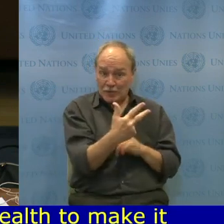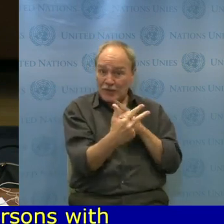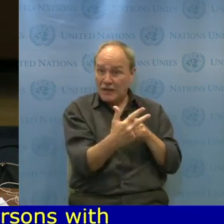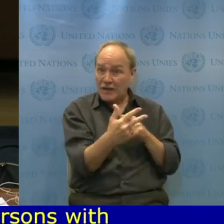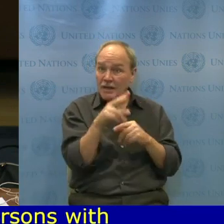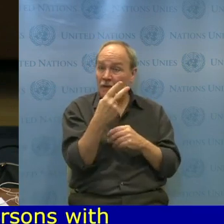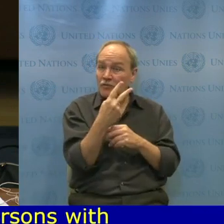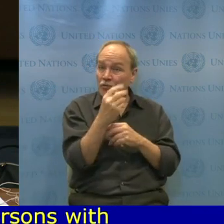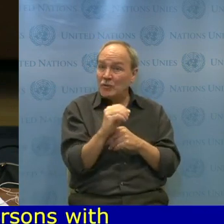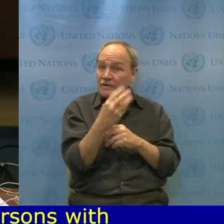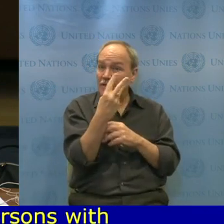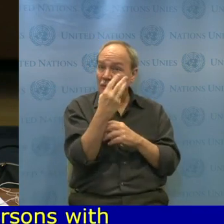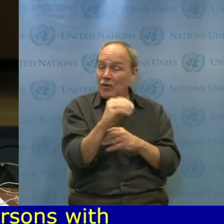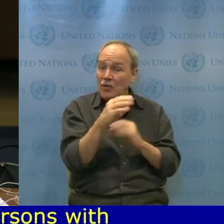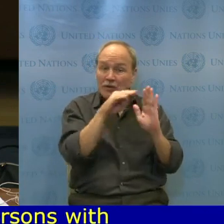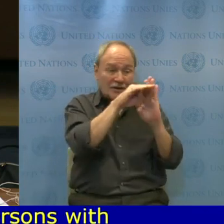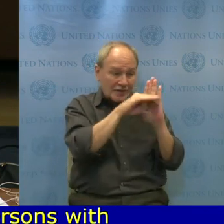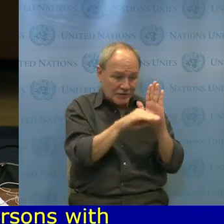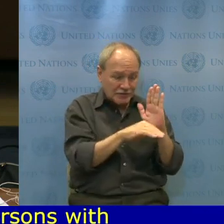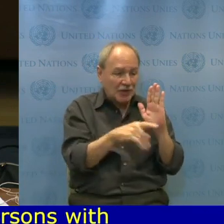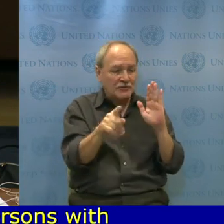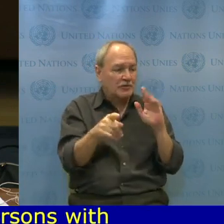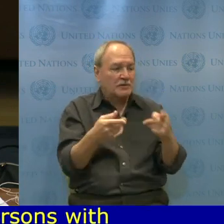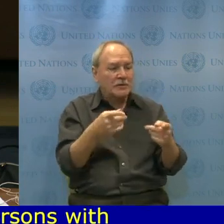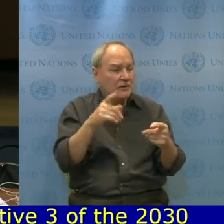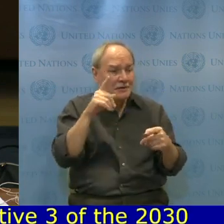a provision for persons with disabilities. Thank you.